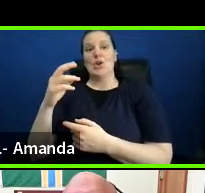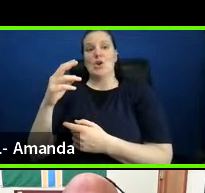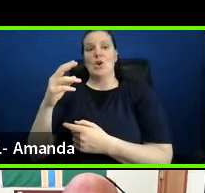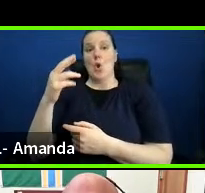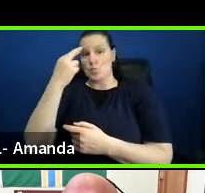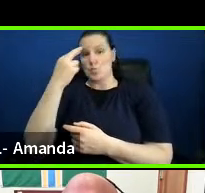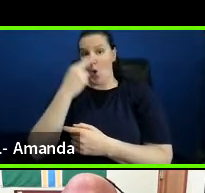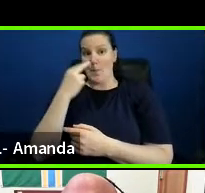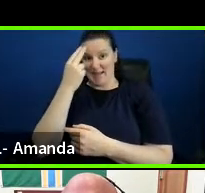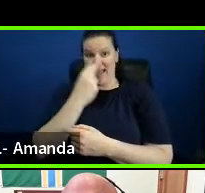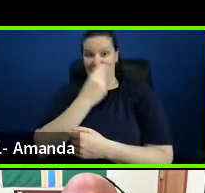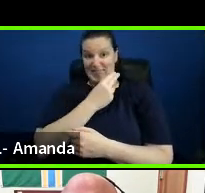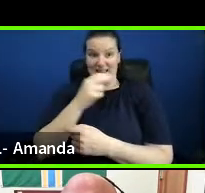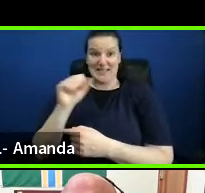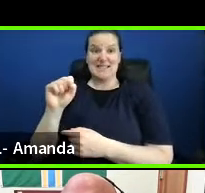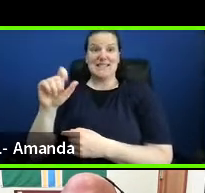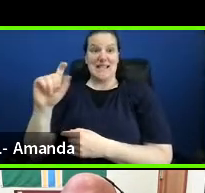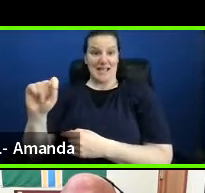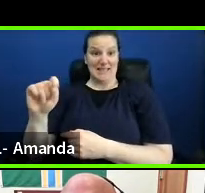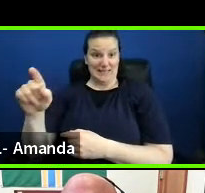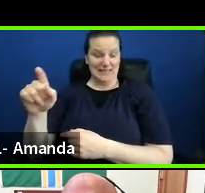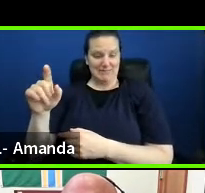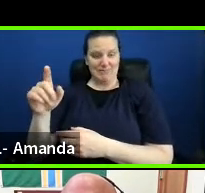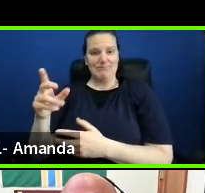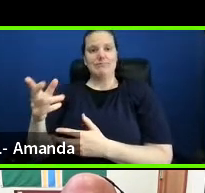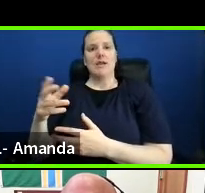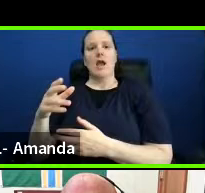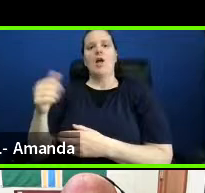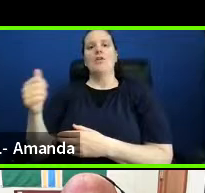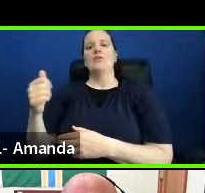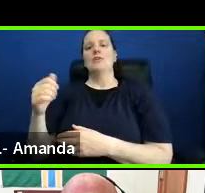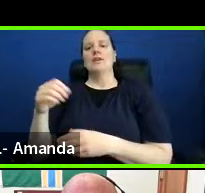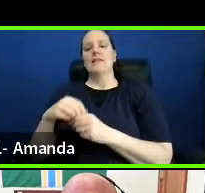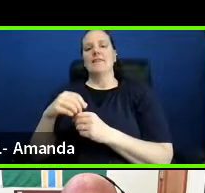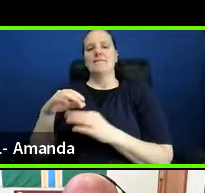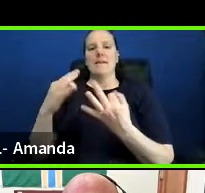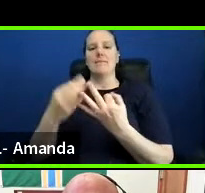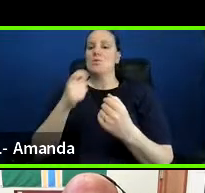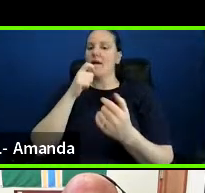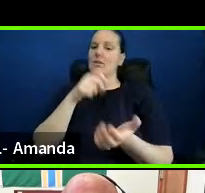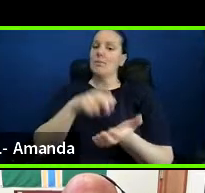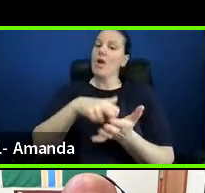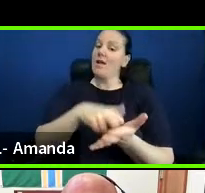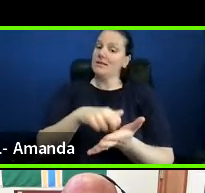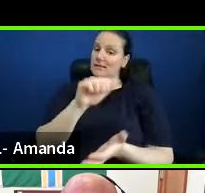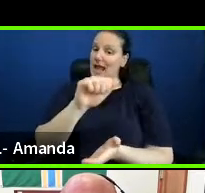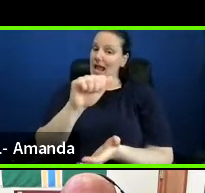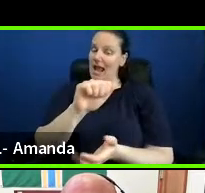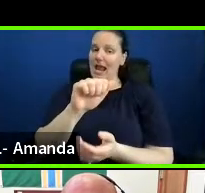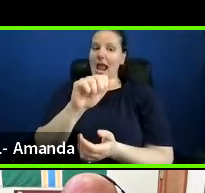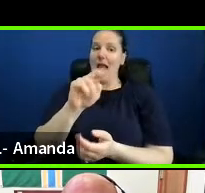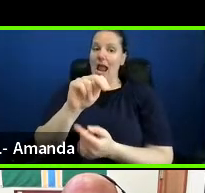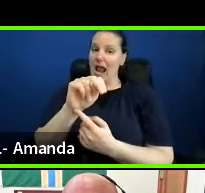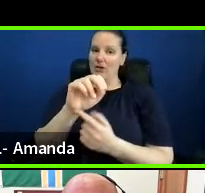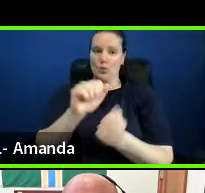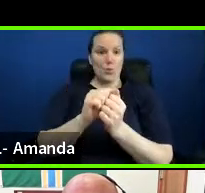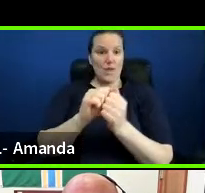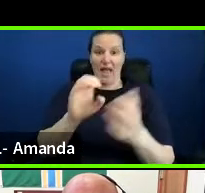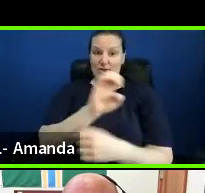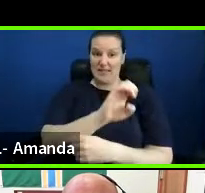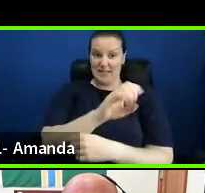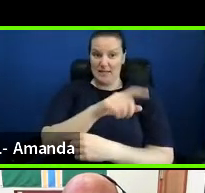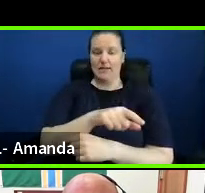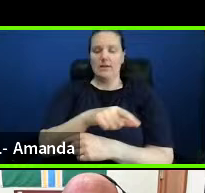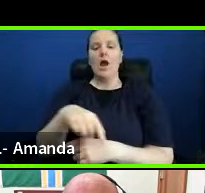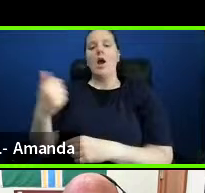Anne. Unlike others in their family that have the Protestant Anne without the E. The other part of it